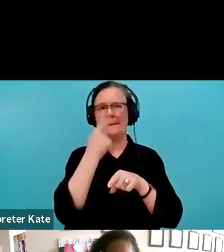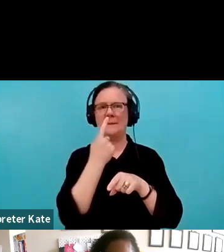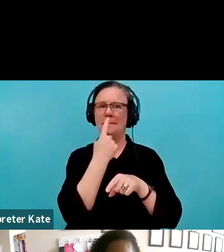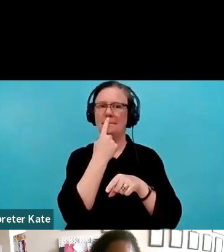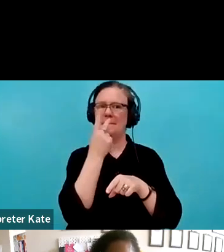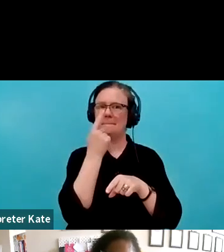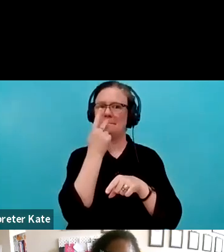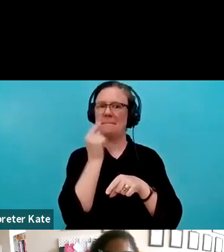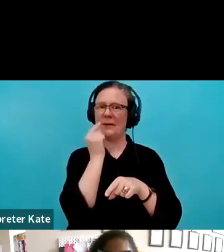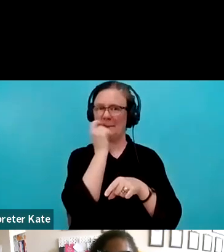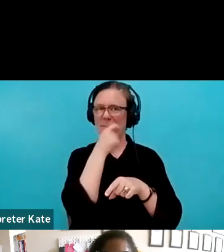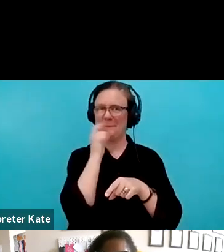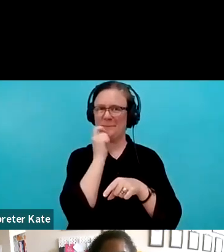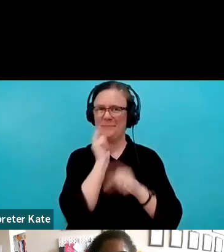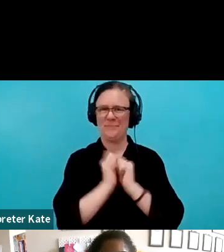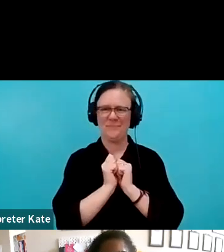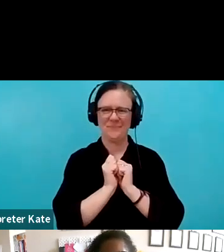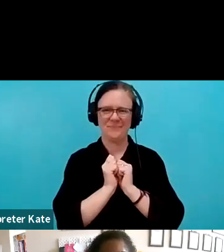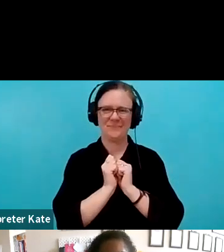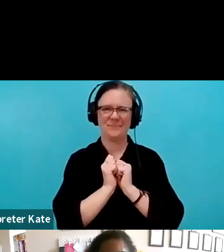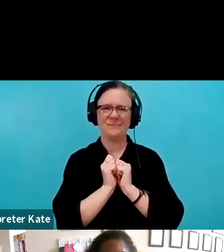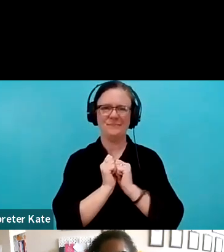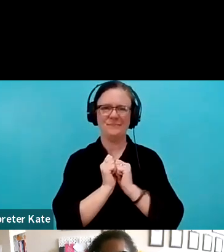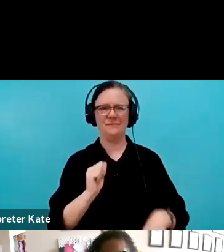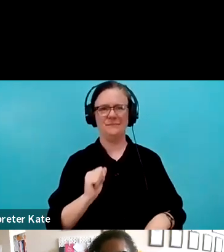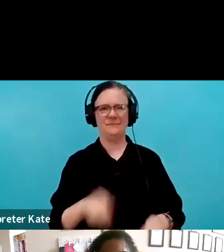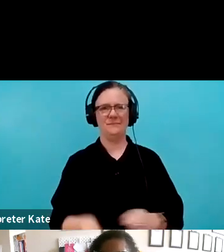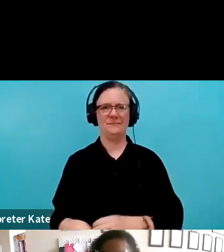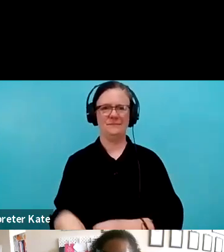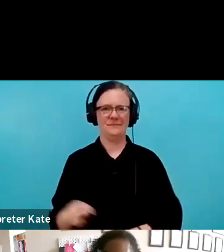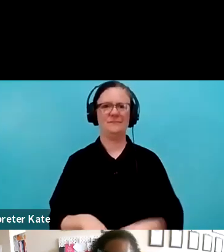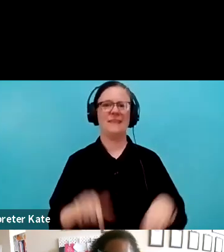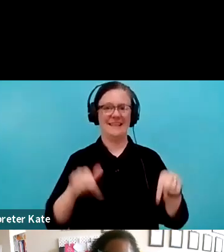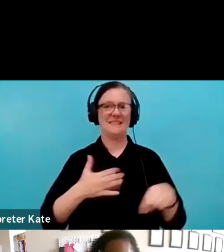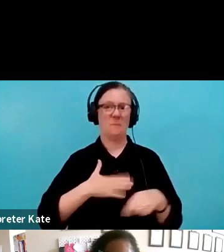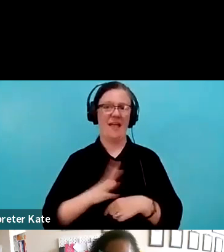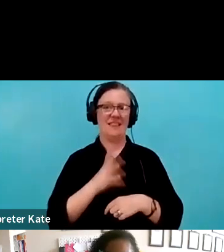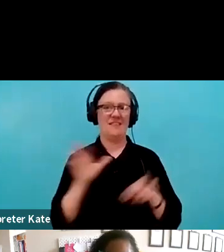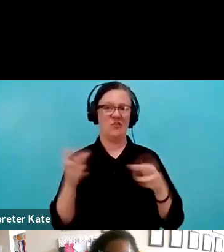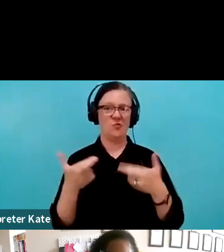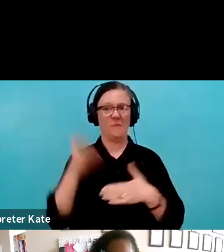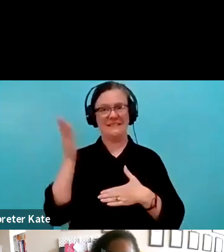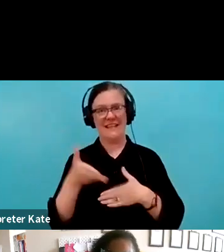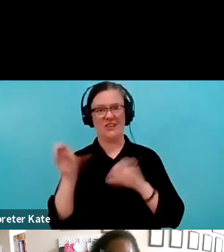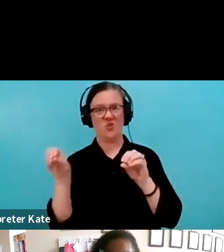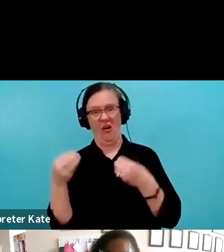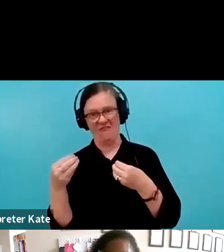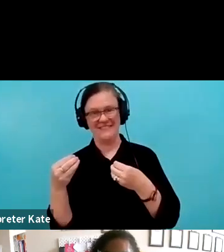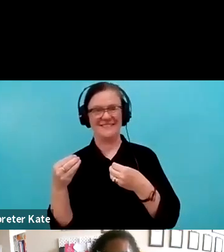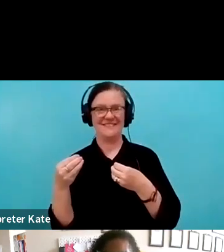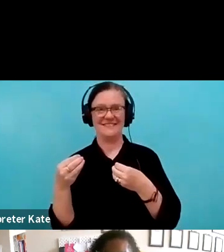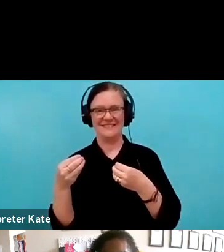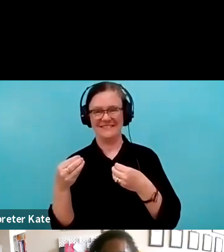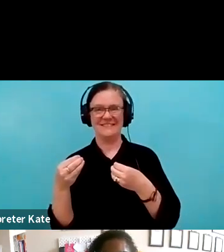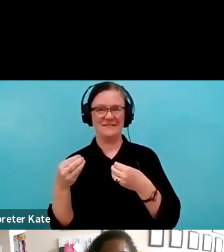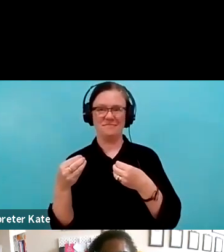the occasion. I'm sitting in my living room / home office with a bunch of